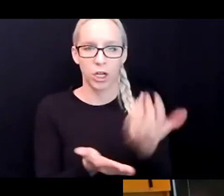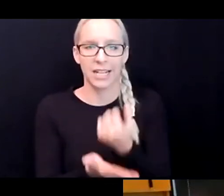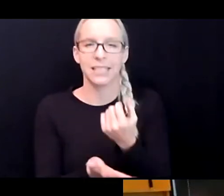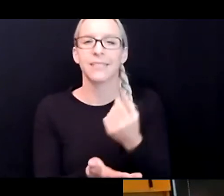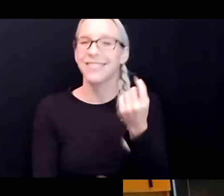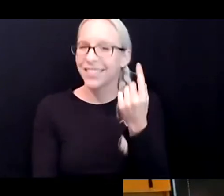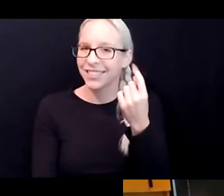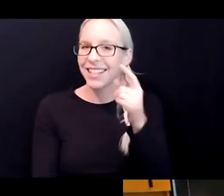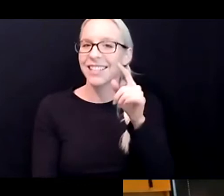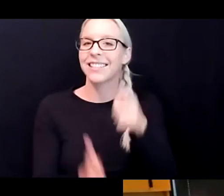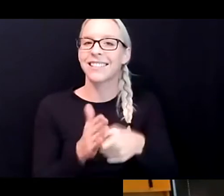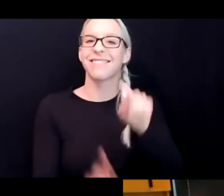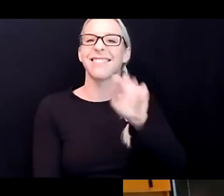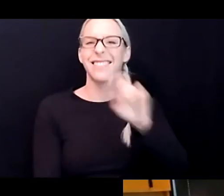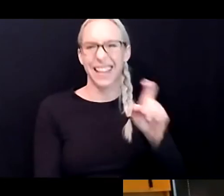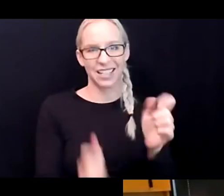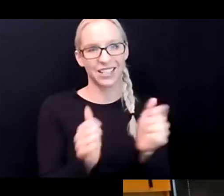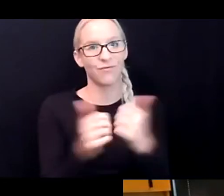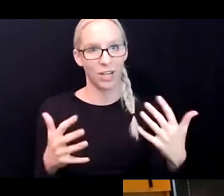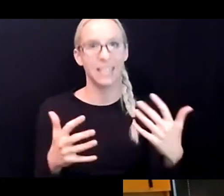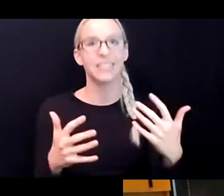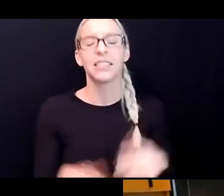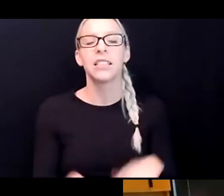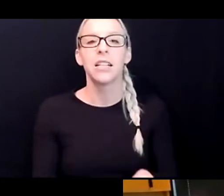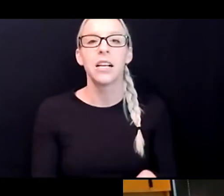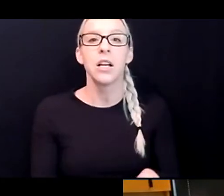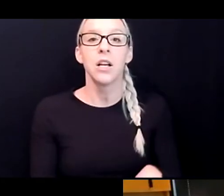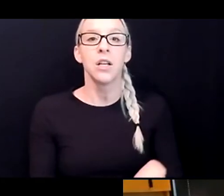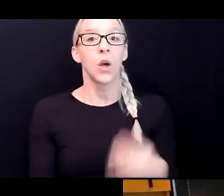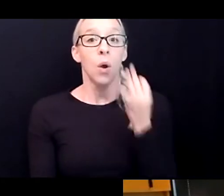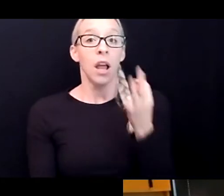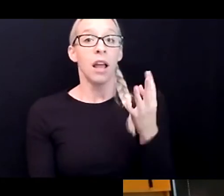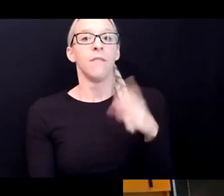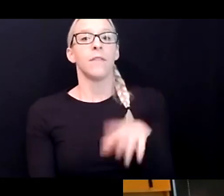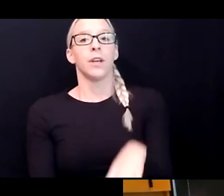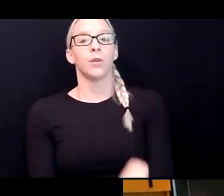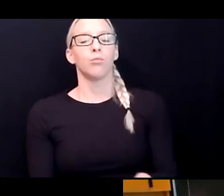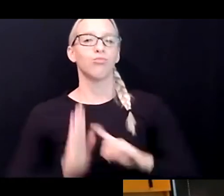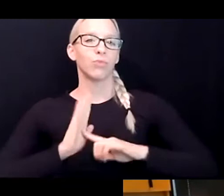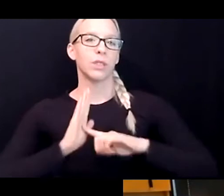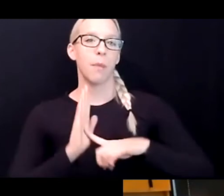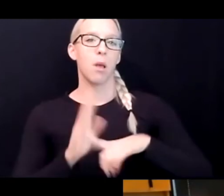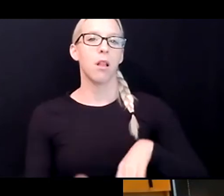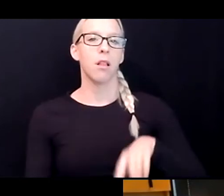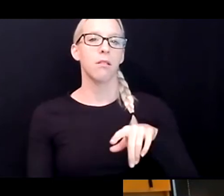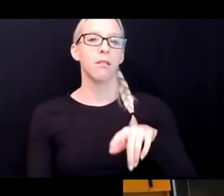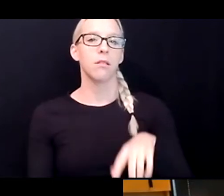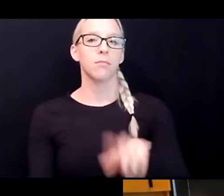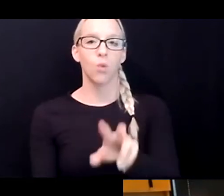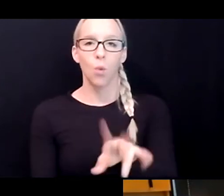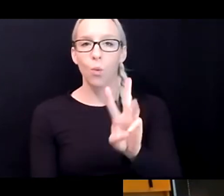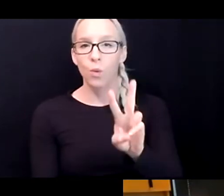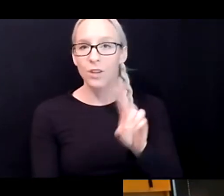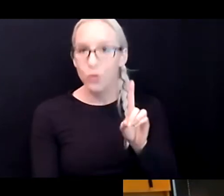earnings. And what they're going to say is if you took, let's say, $1,000 out of your ABLE account this year, did you have $1,000 in